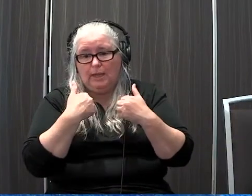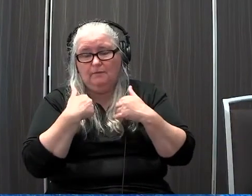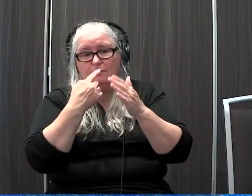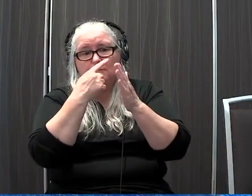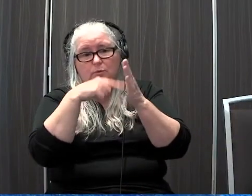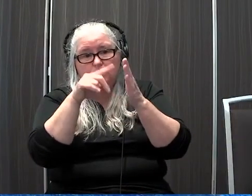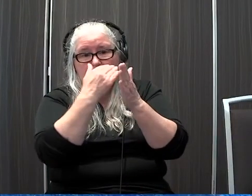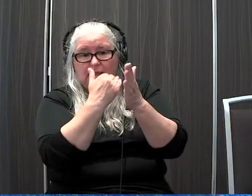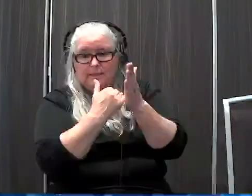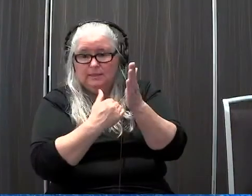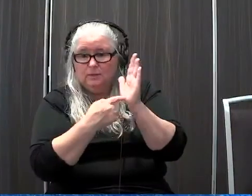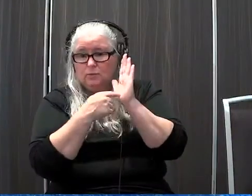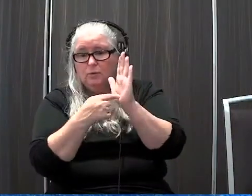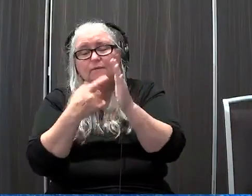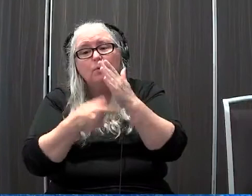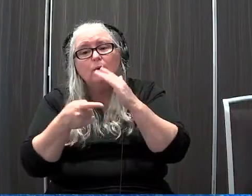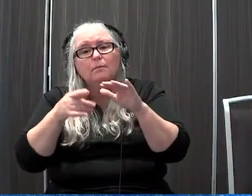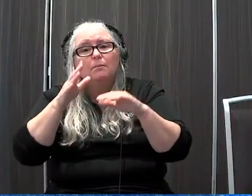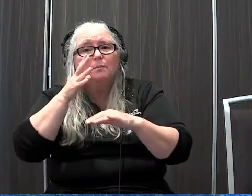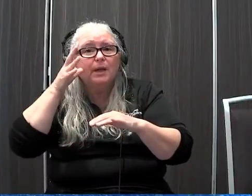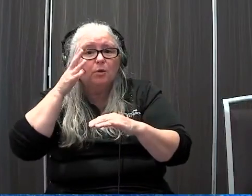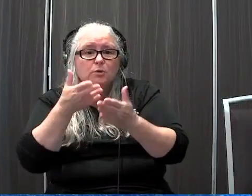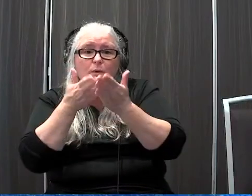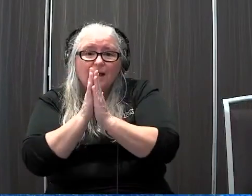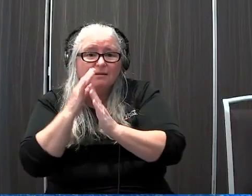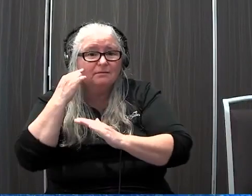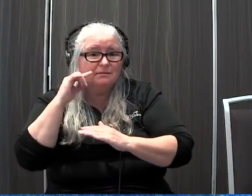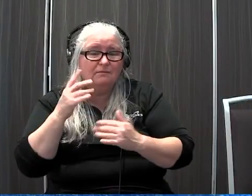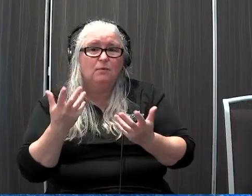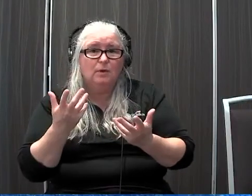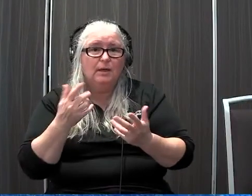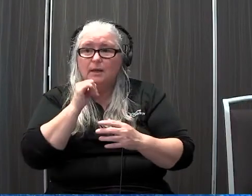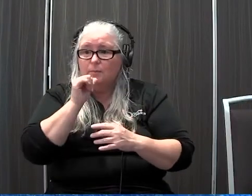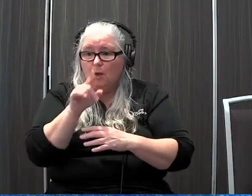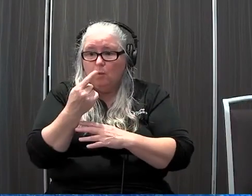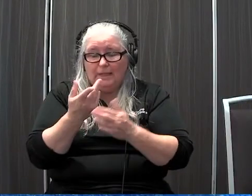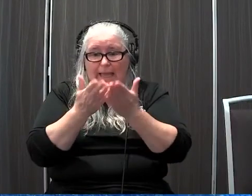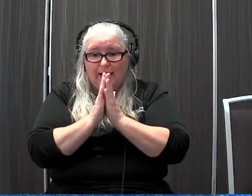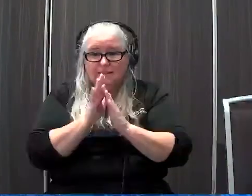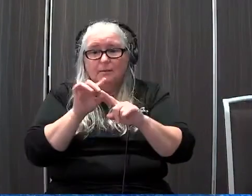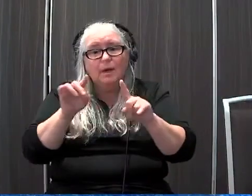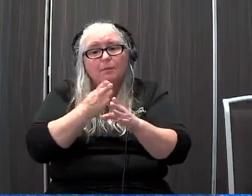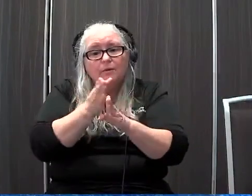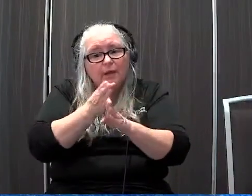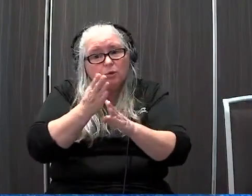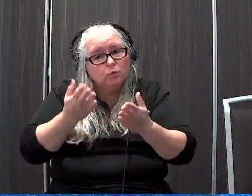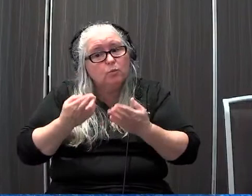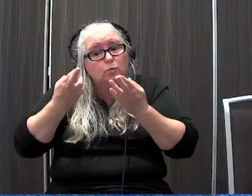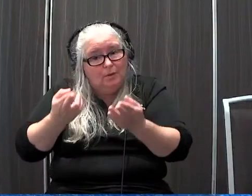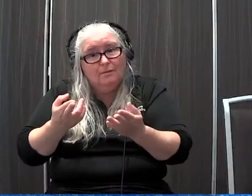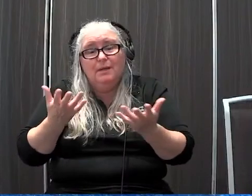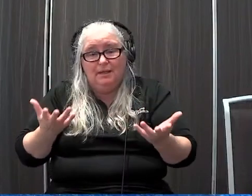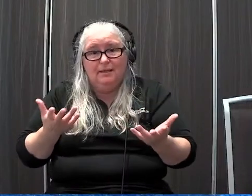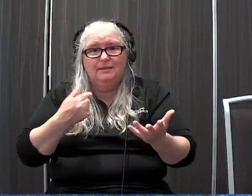So hopefully this tool can be used to amplify your voice and say, like, listen, I'm not just asking for this. This is what professionals recommend. And unfortunately,